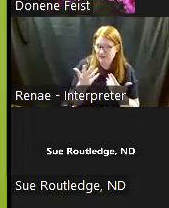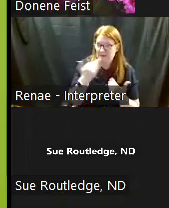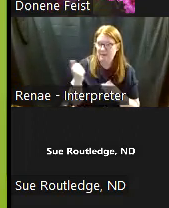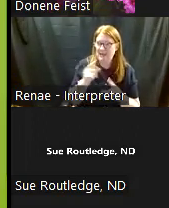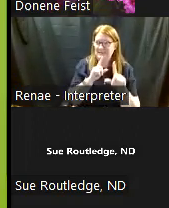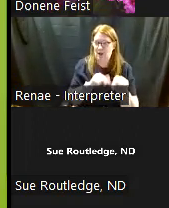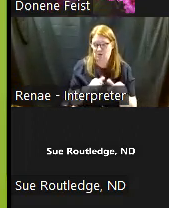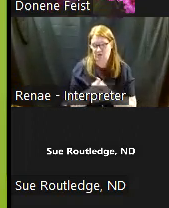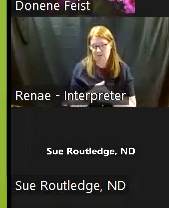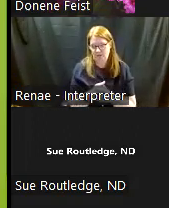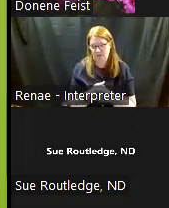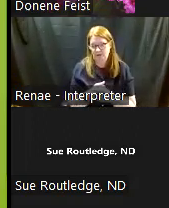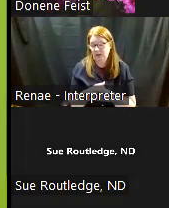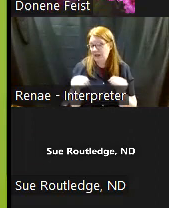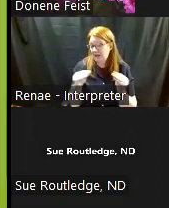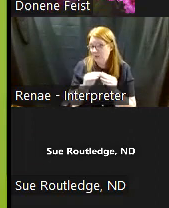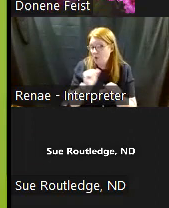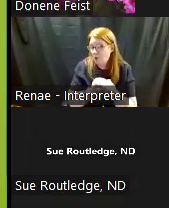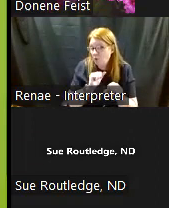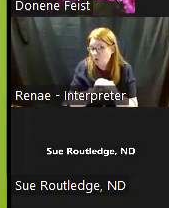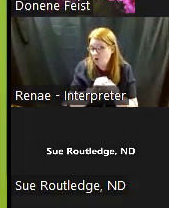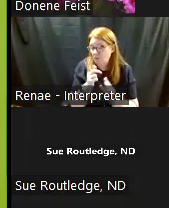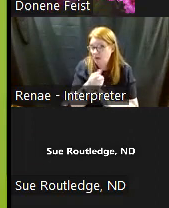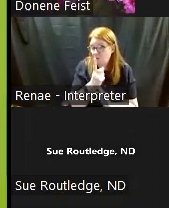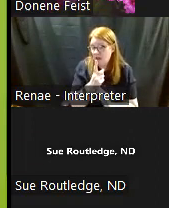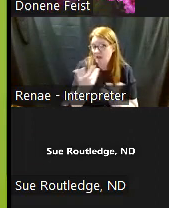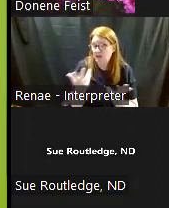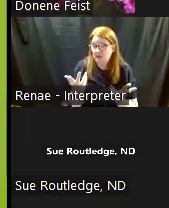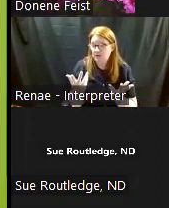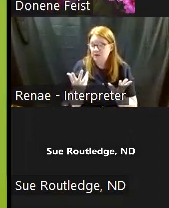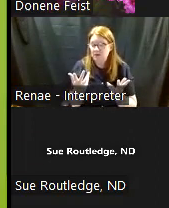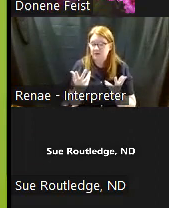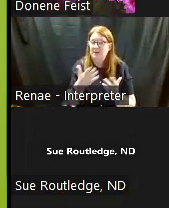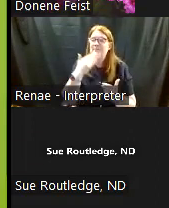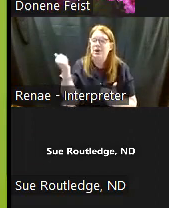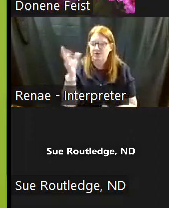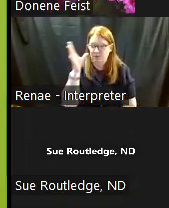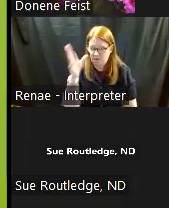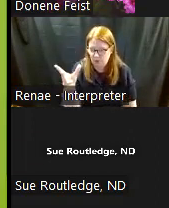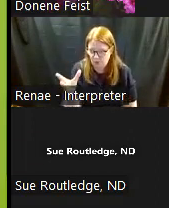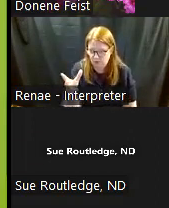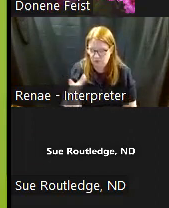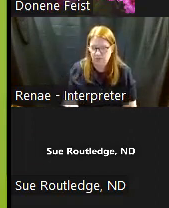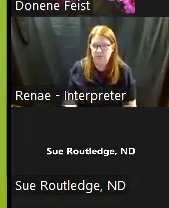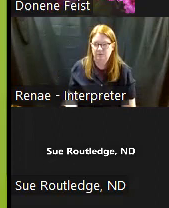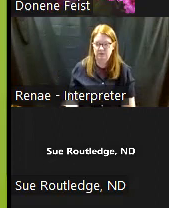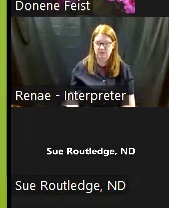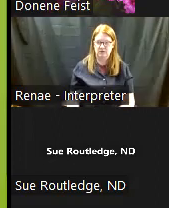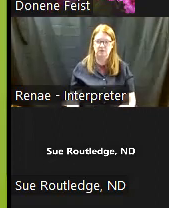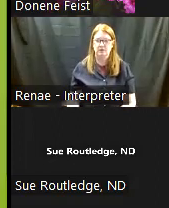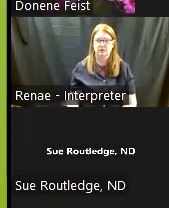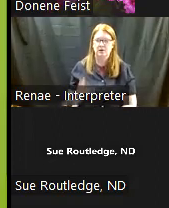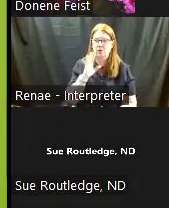as possible. And the more work we put in the beginning, the more it will pay off in the long run. So we are going to talk a lot about